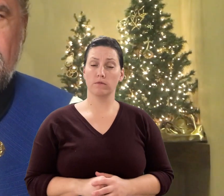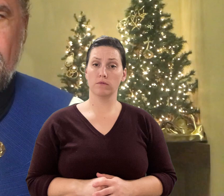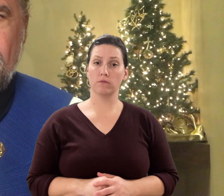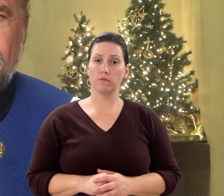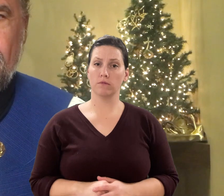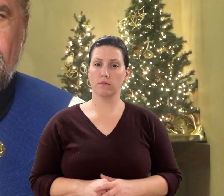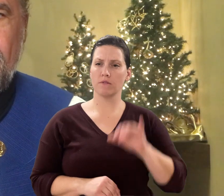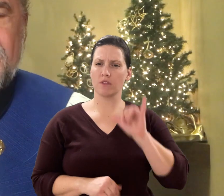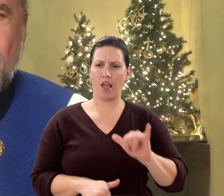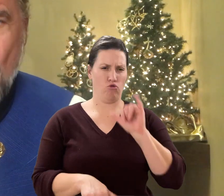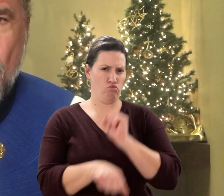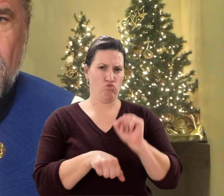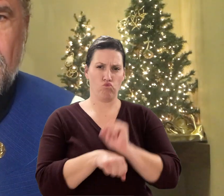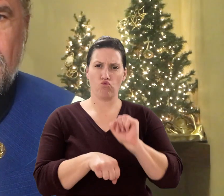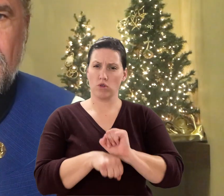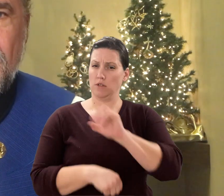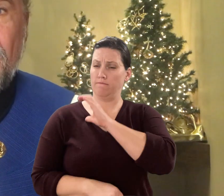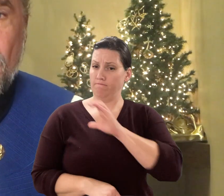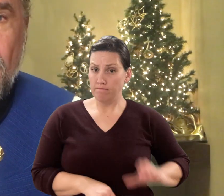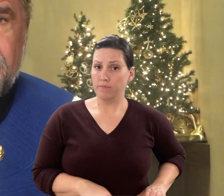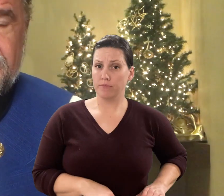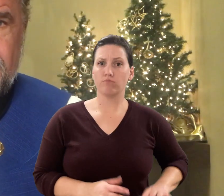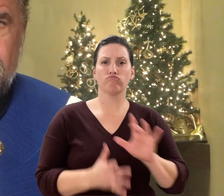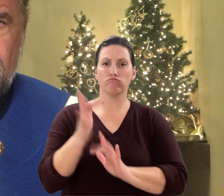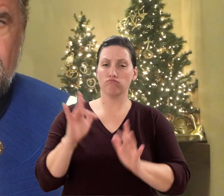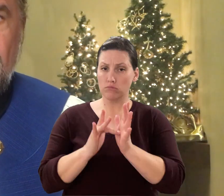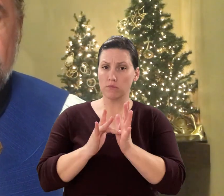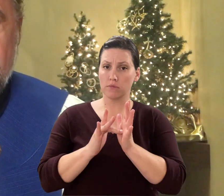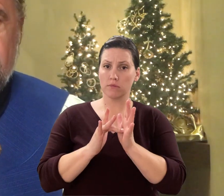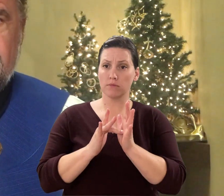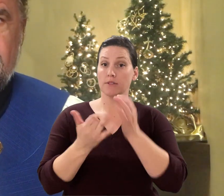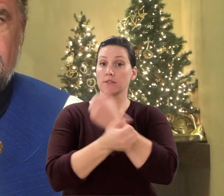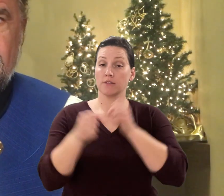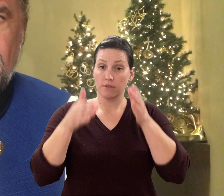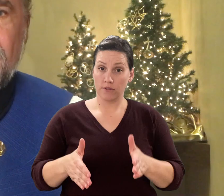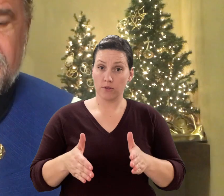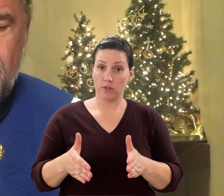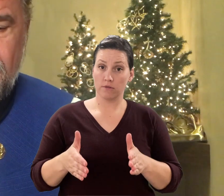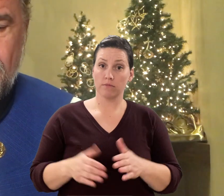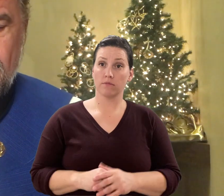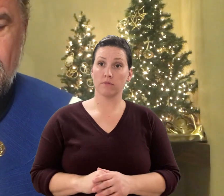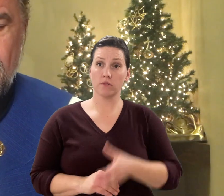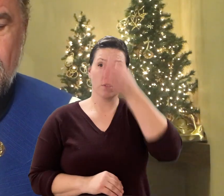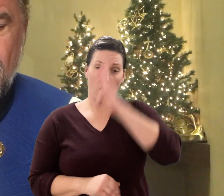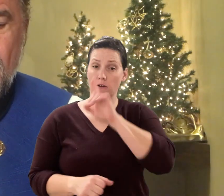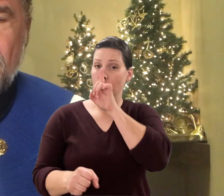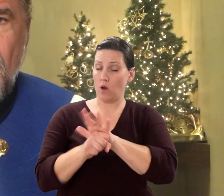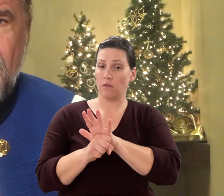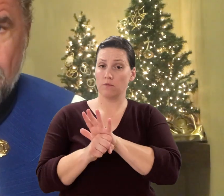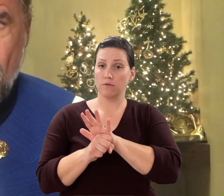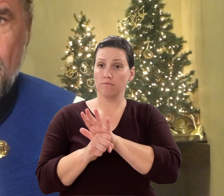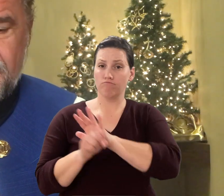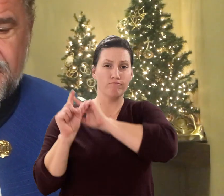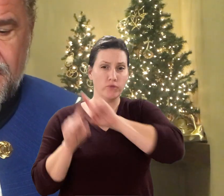world. That's the work of Christ, of Jesus, of the Savior.